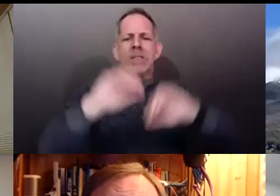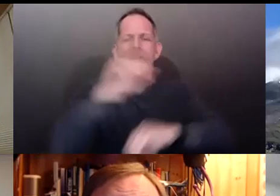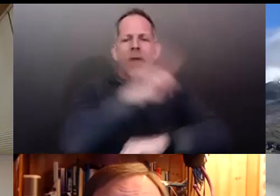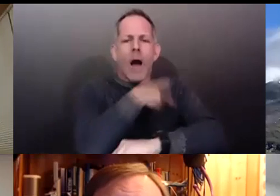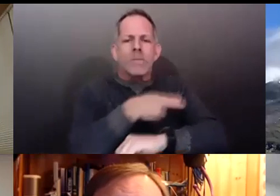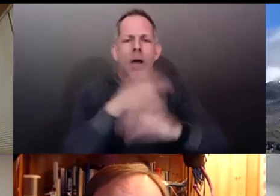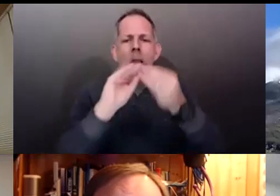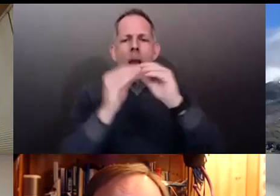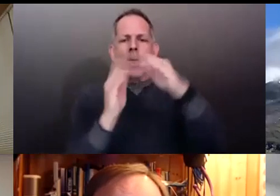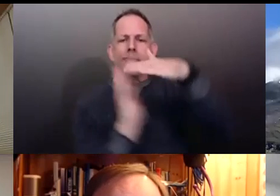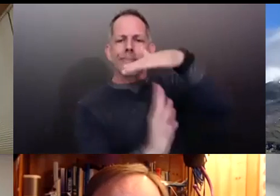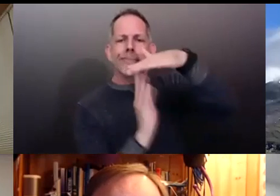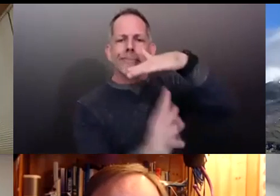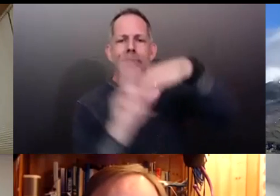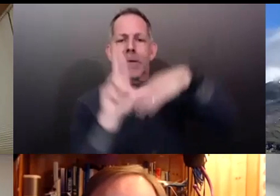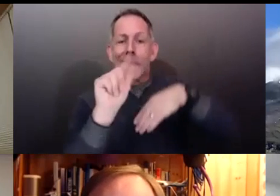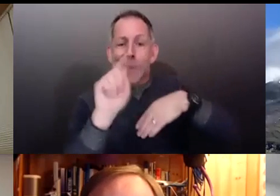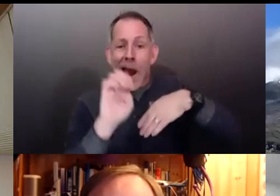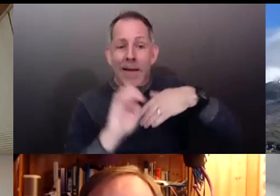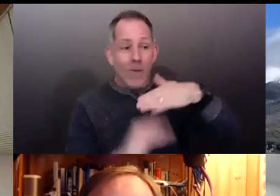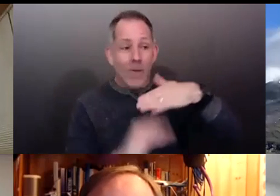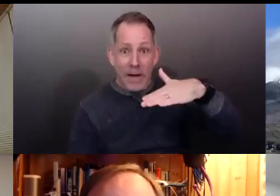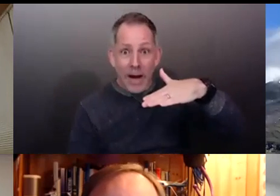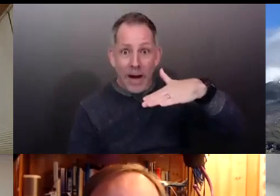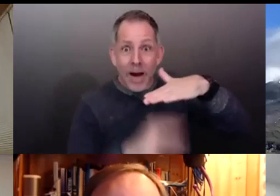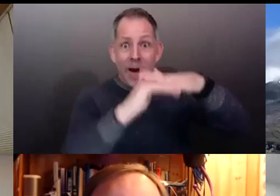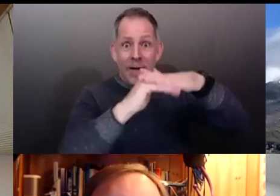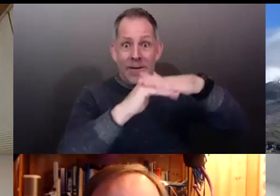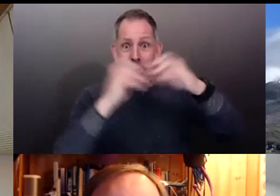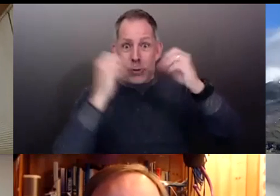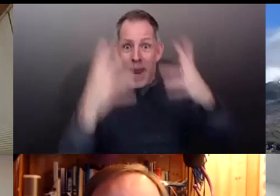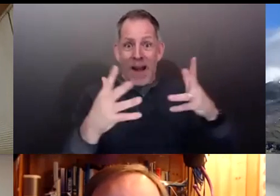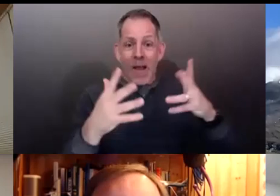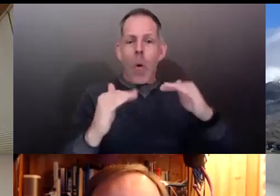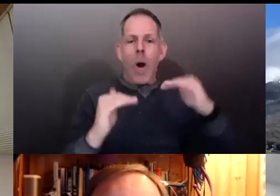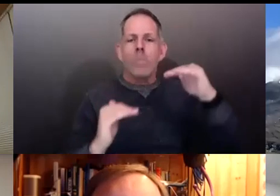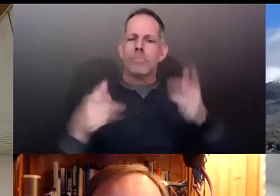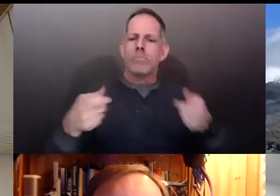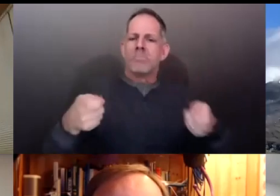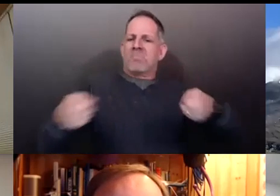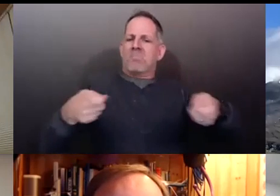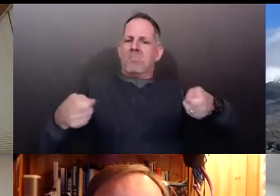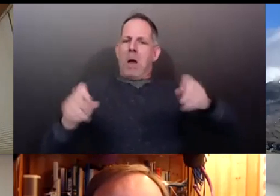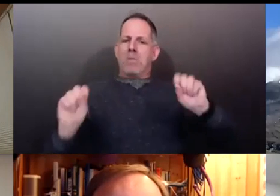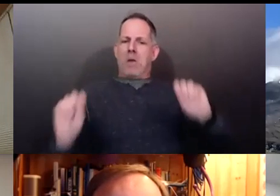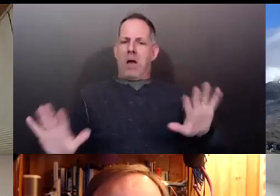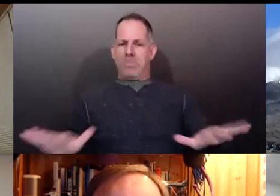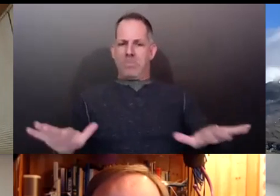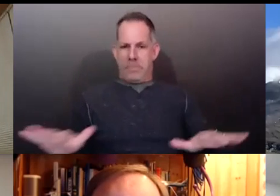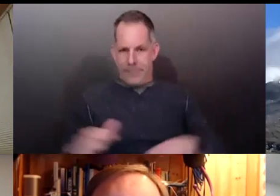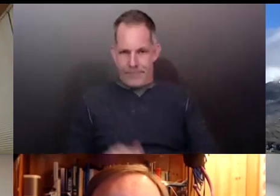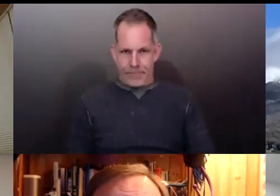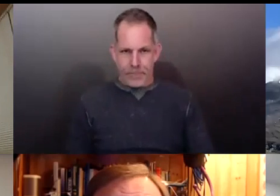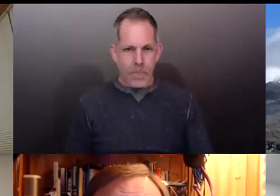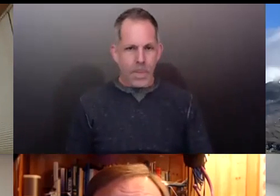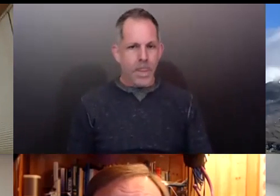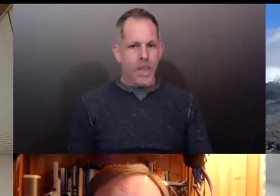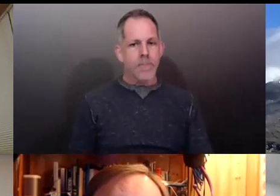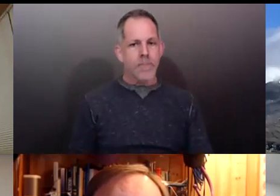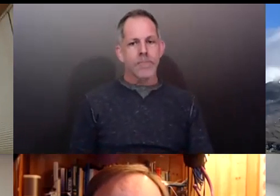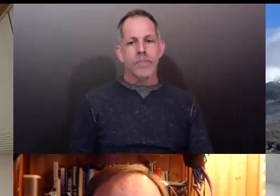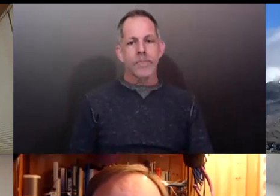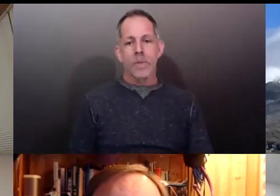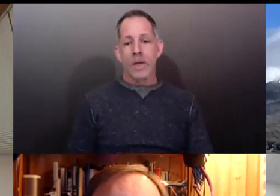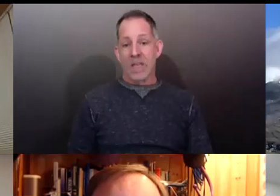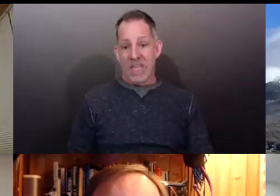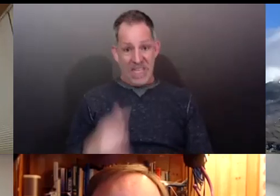either locally or other places in the state, I think everybody's been clear that all options are on the table, and we really don't want to do